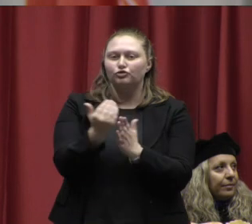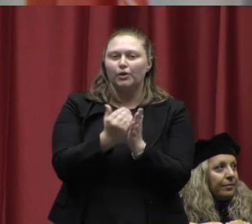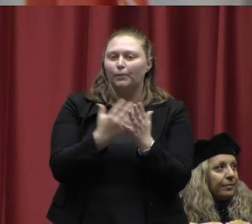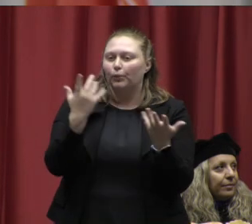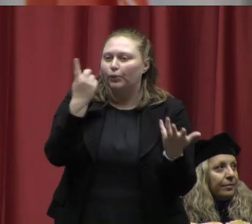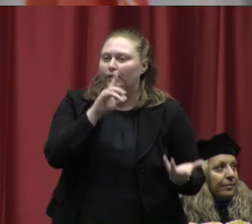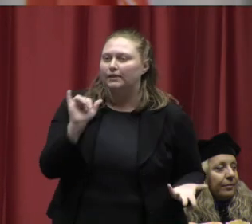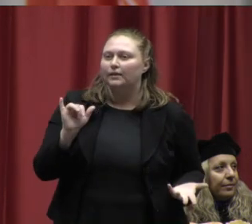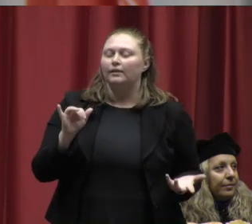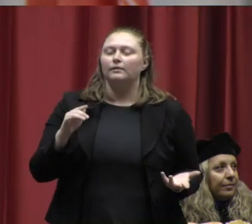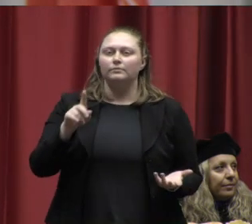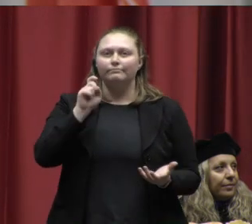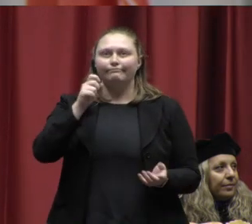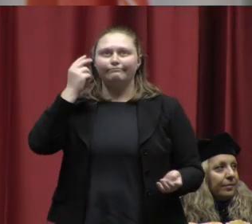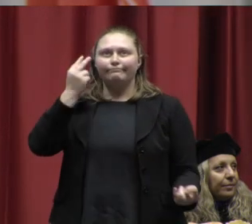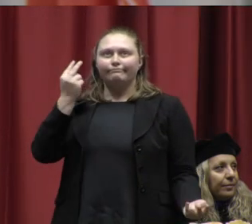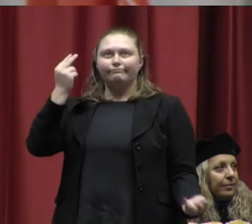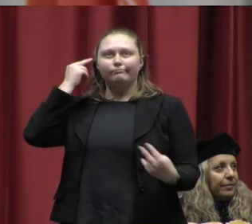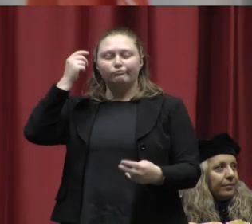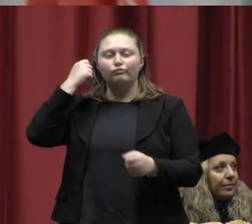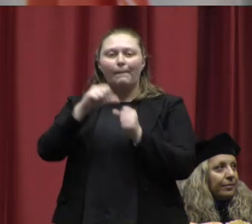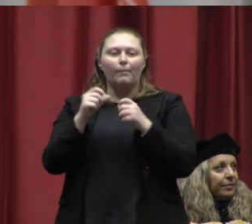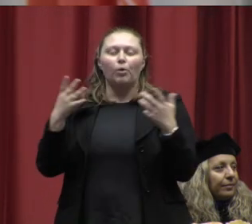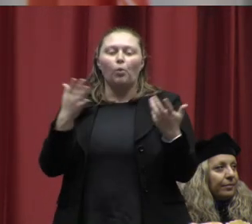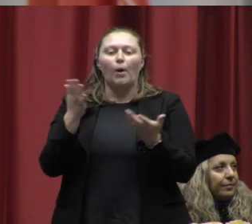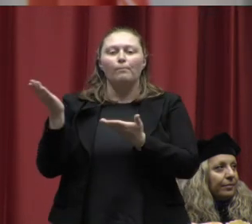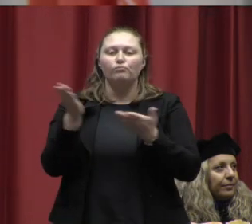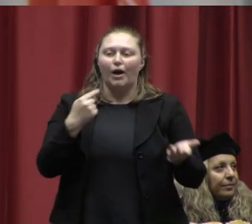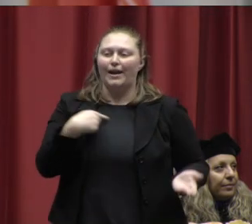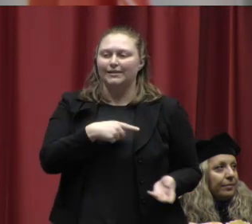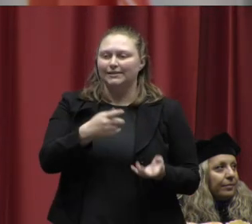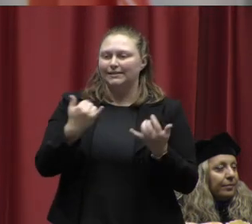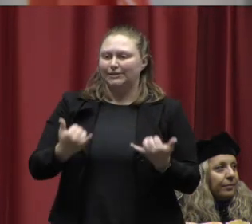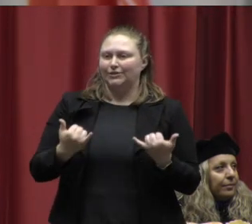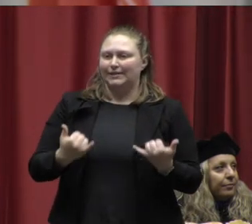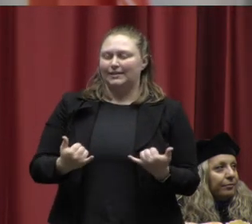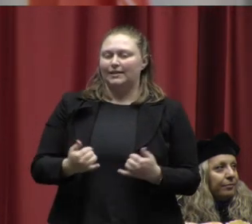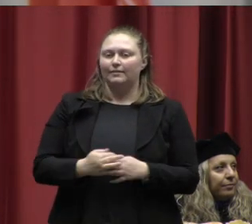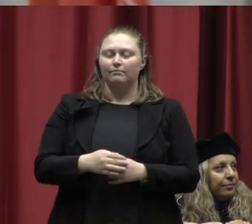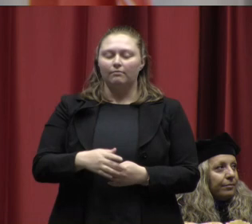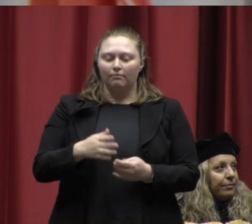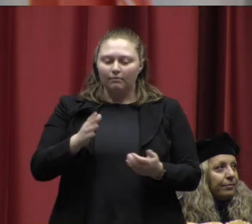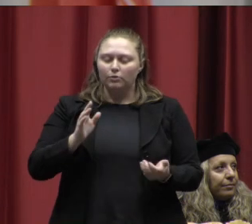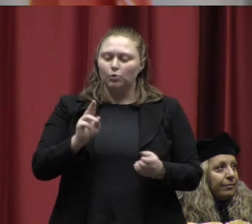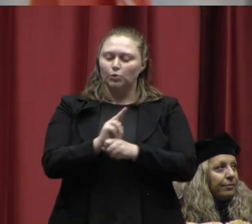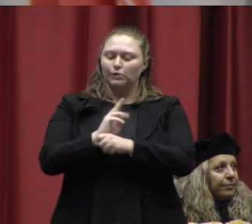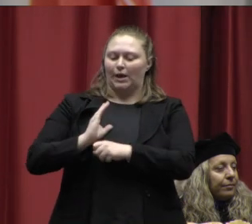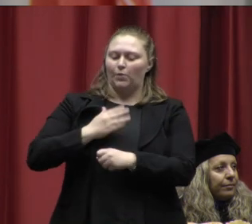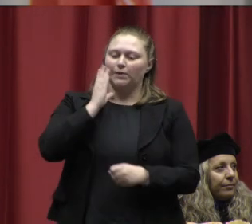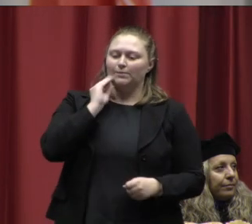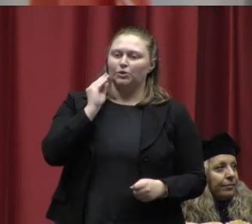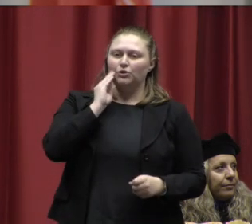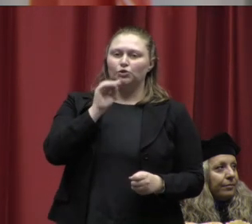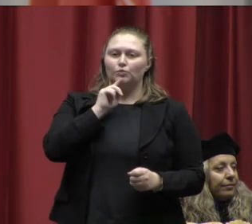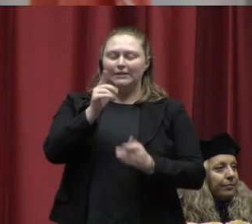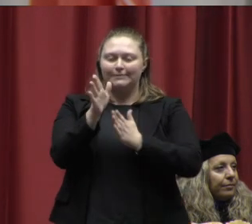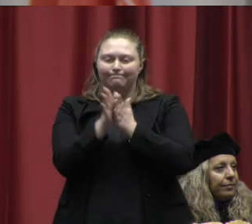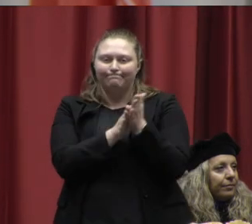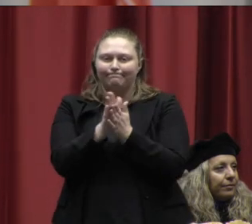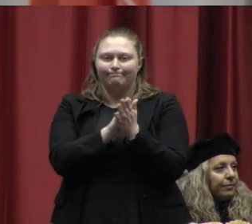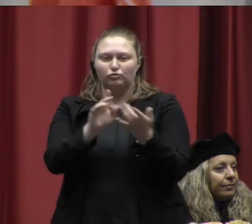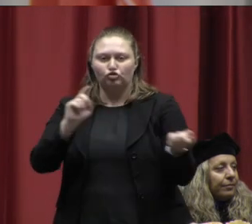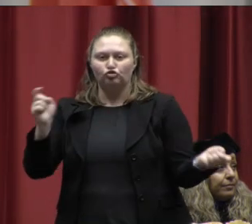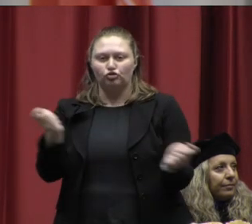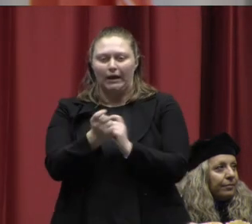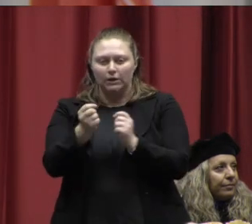us remember the struggles that brought us here today. Let us use our experience to fuel our passion for change and to fight against